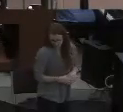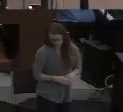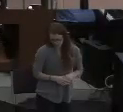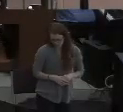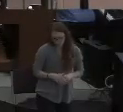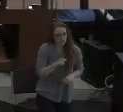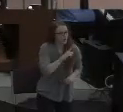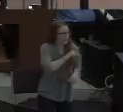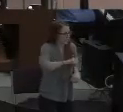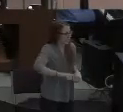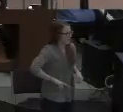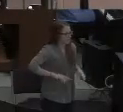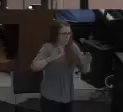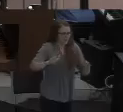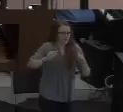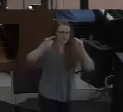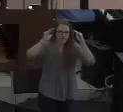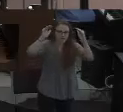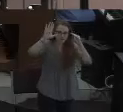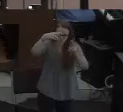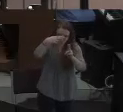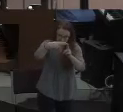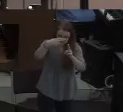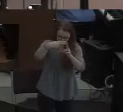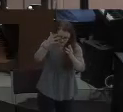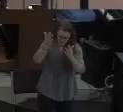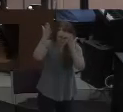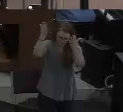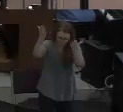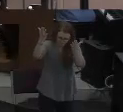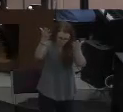high. Lord, I lift your name on